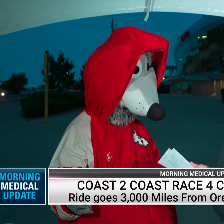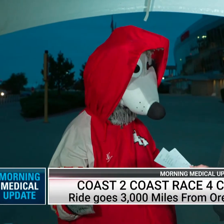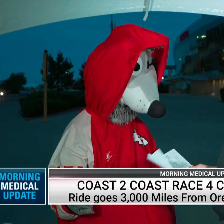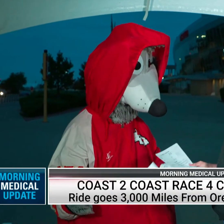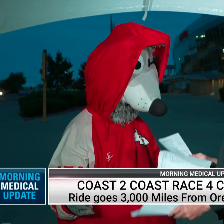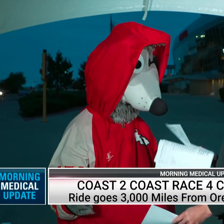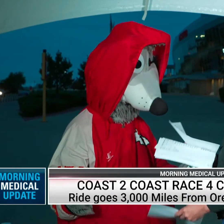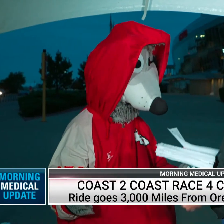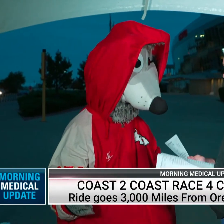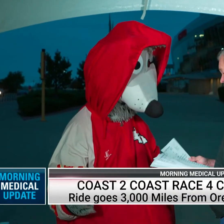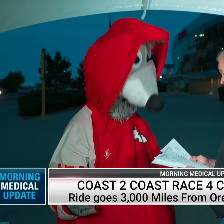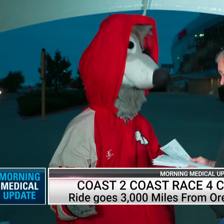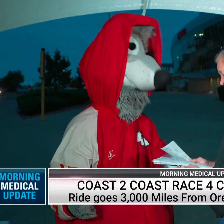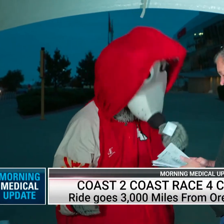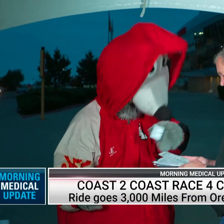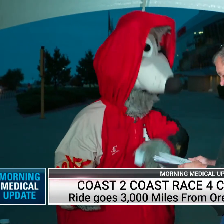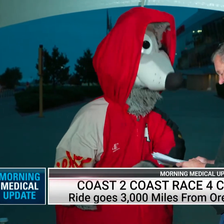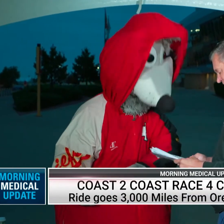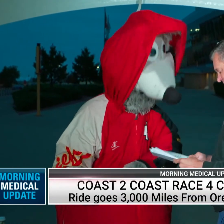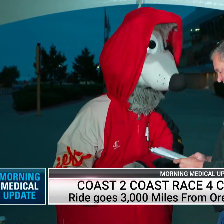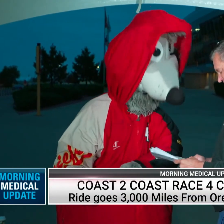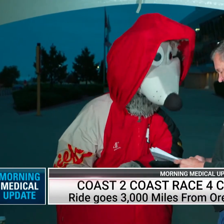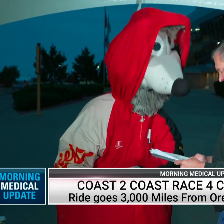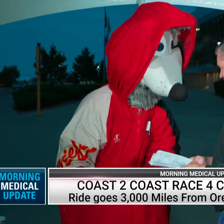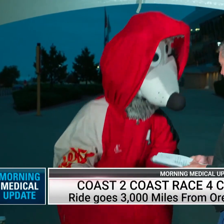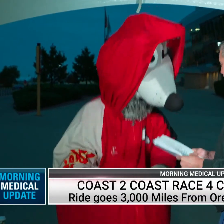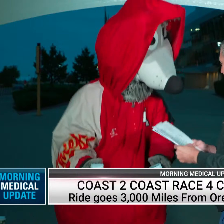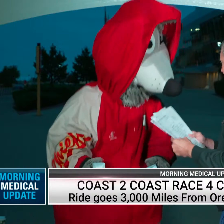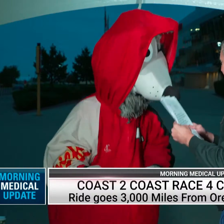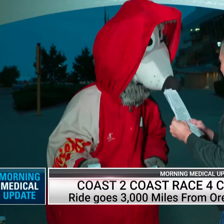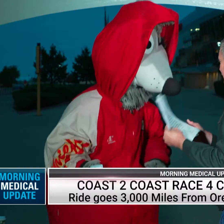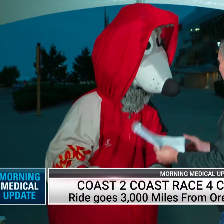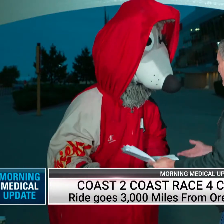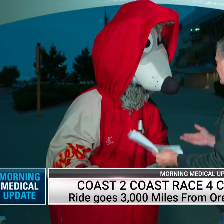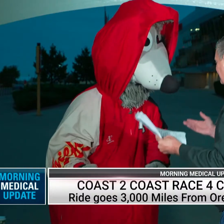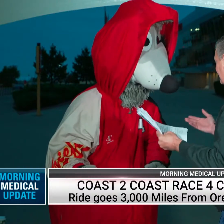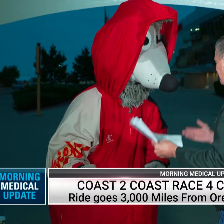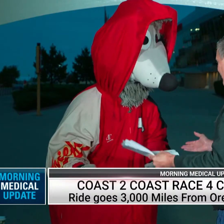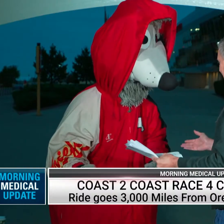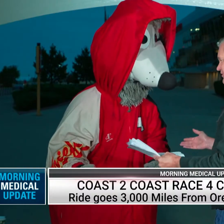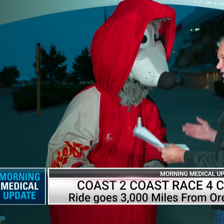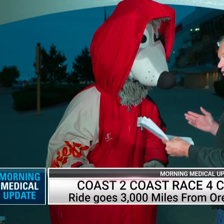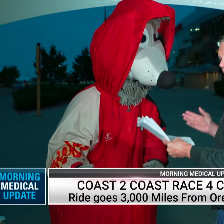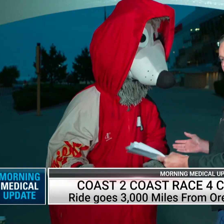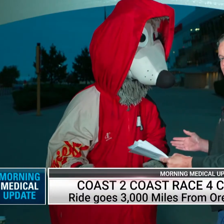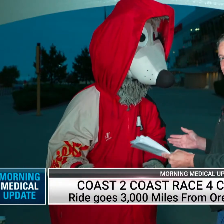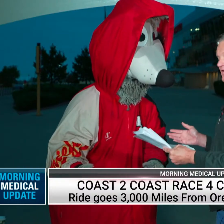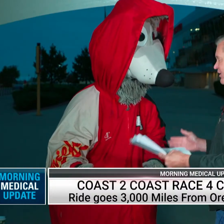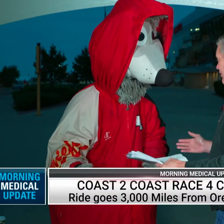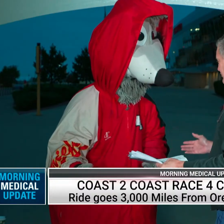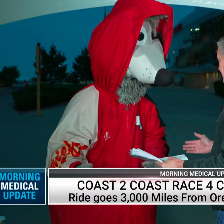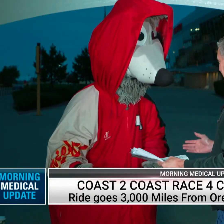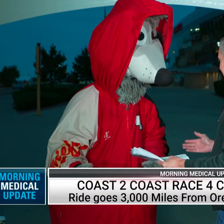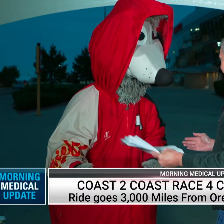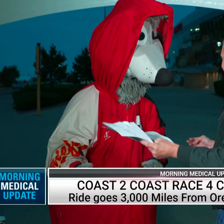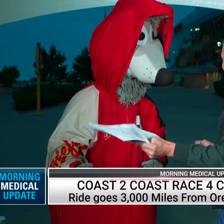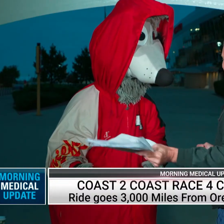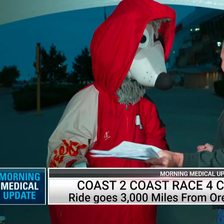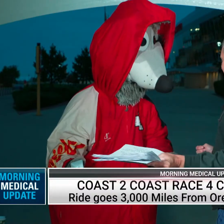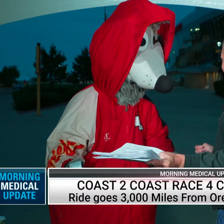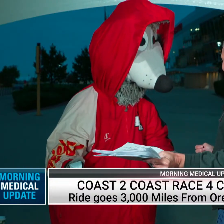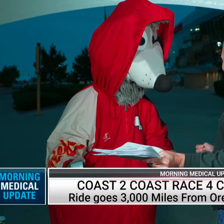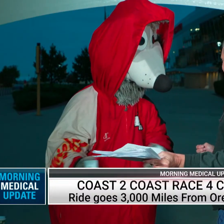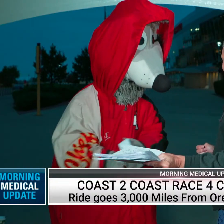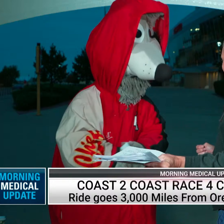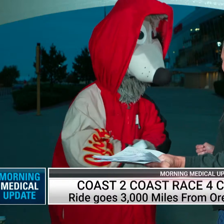this morning here supporting this coast-to-coast ride. And do you have any words of support, words of encouragement for